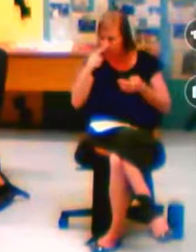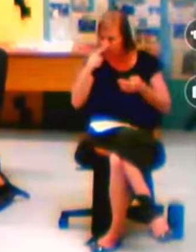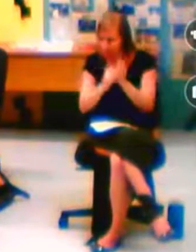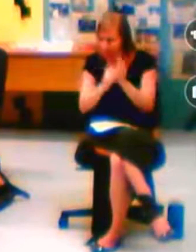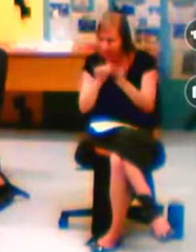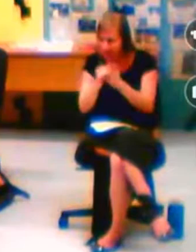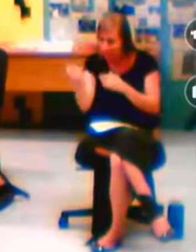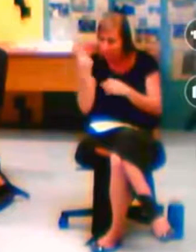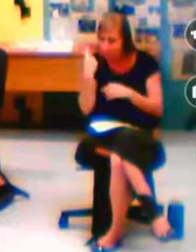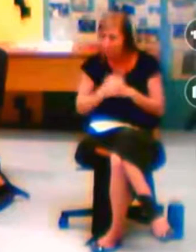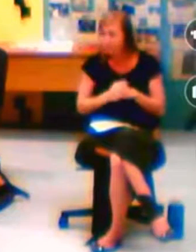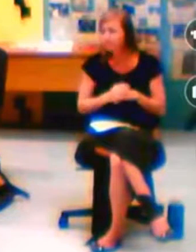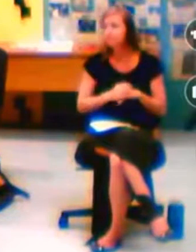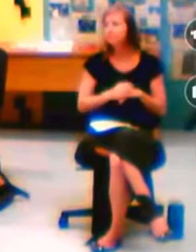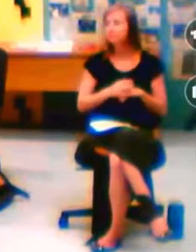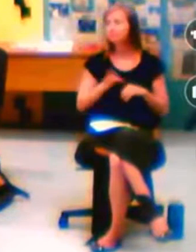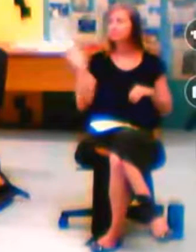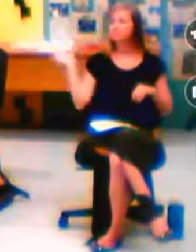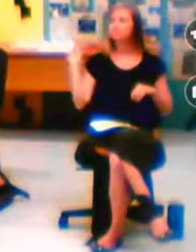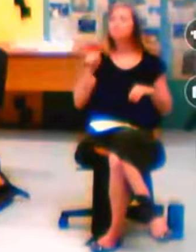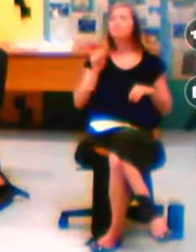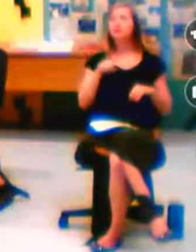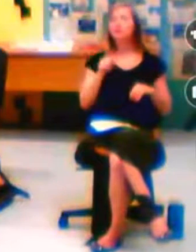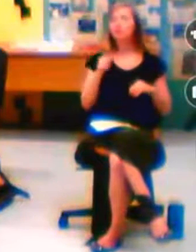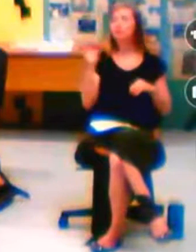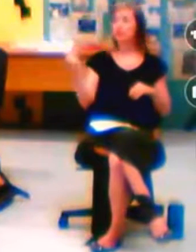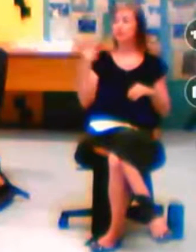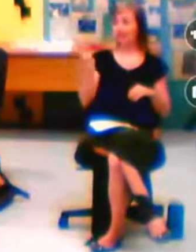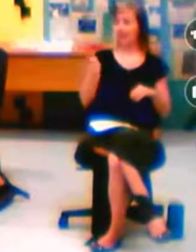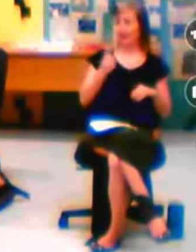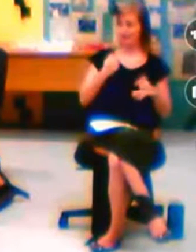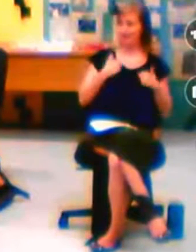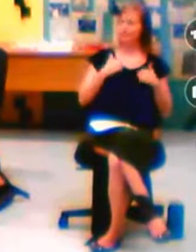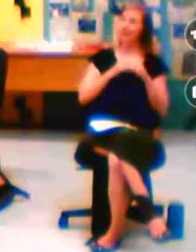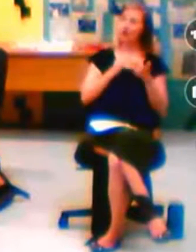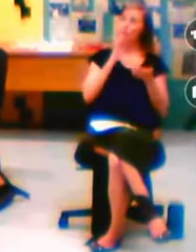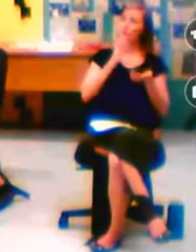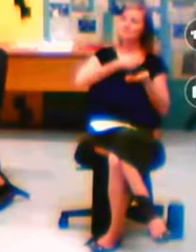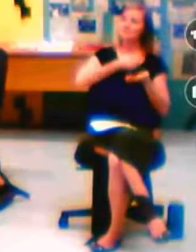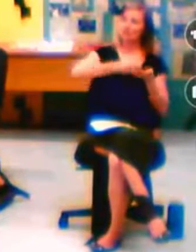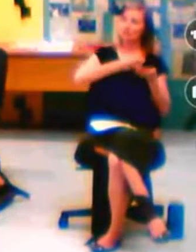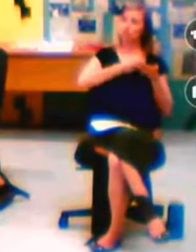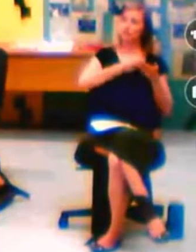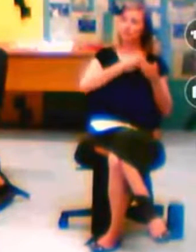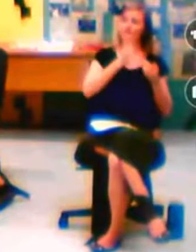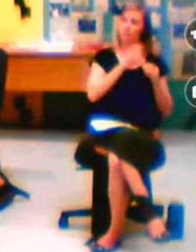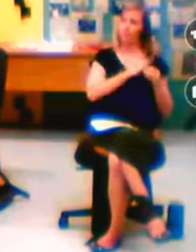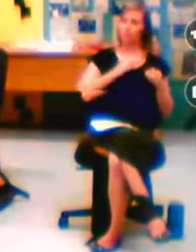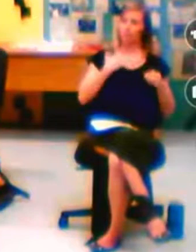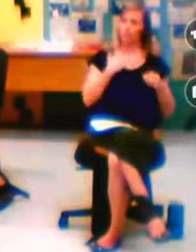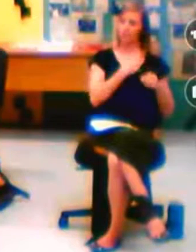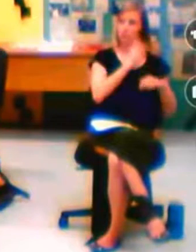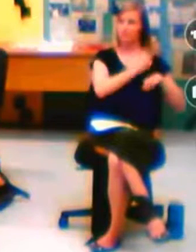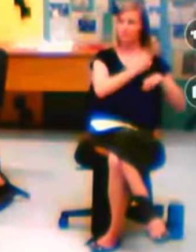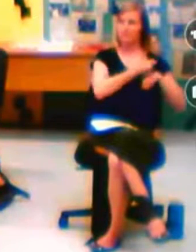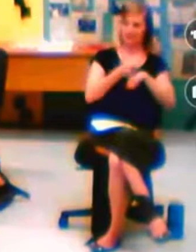track. So they'll set that themselves then, since they're their own governing body?